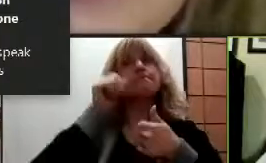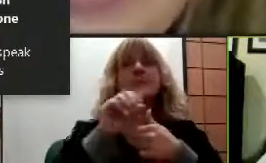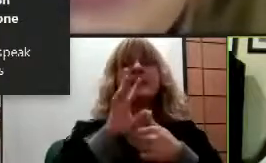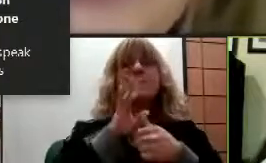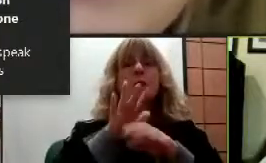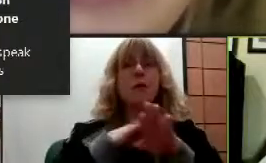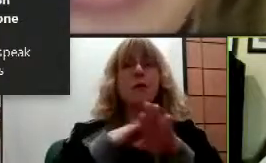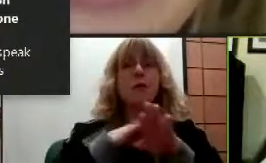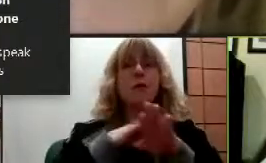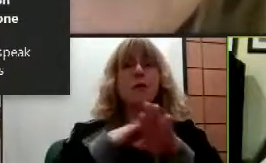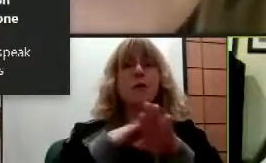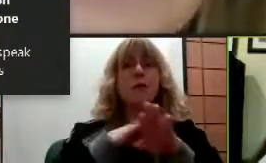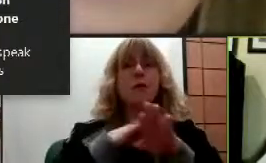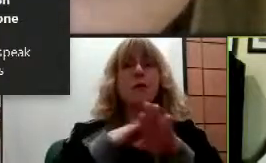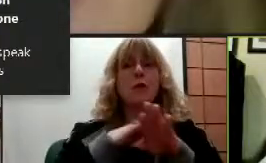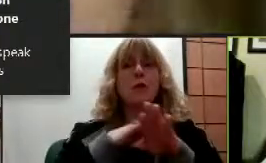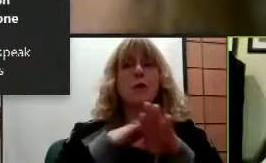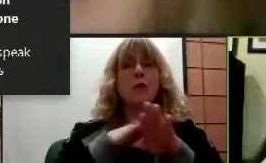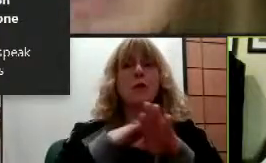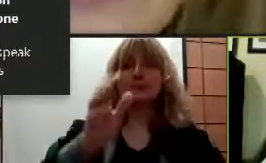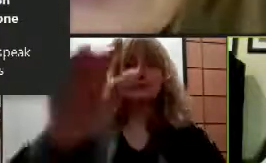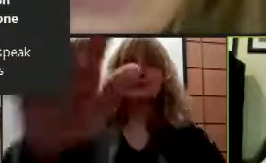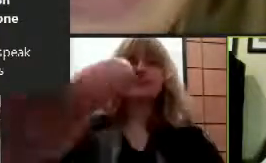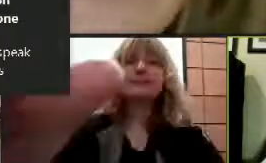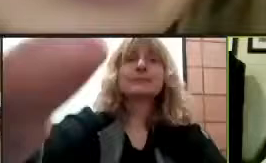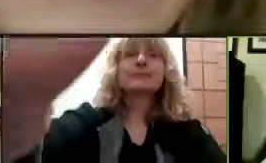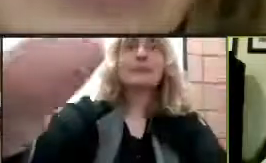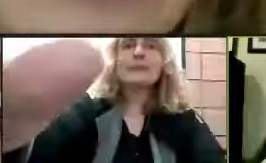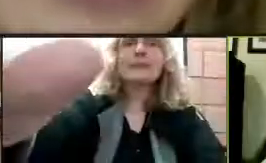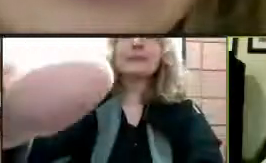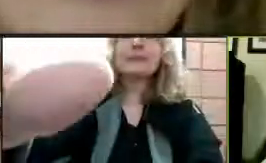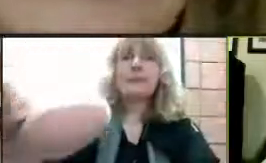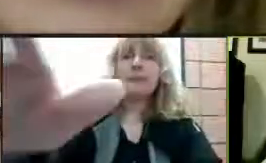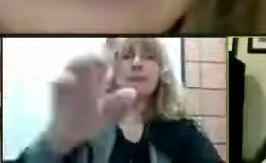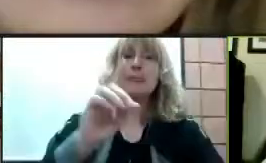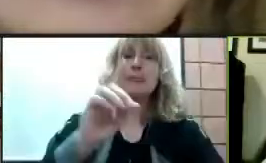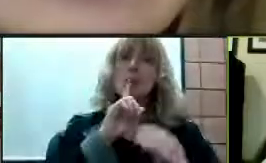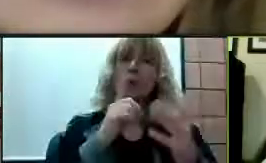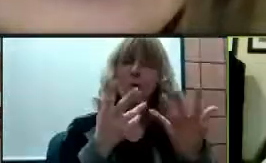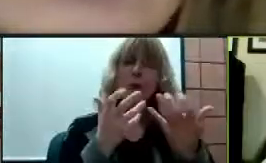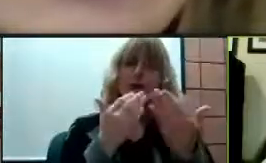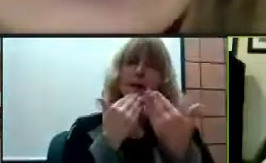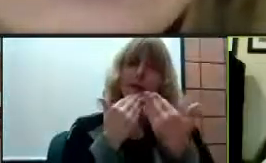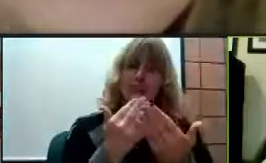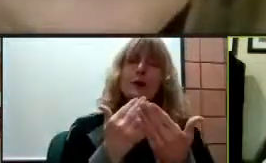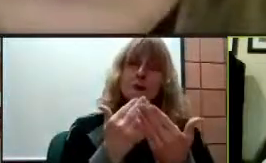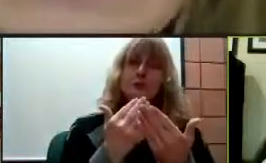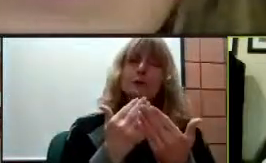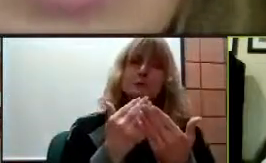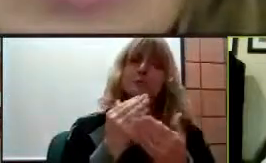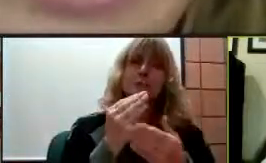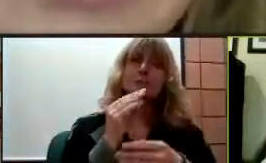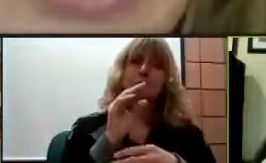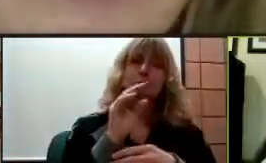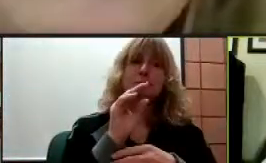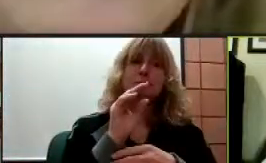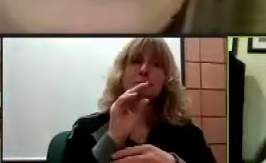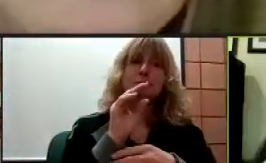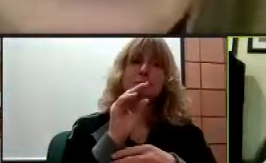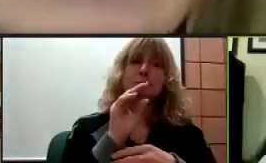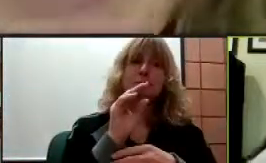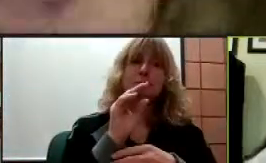the translators. So I really want to thank you. This was